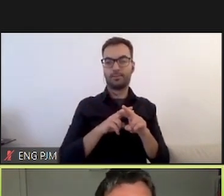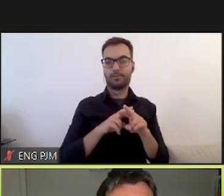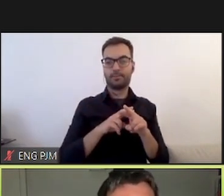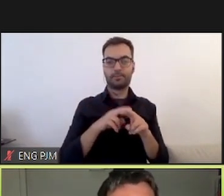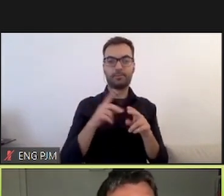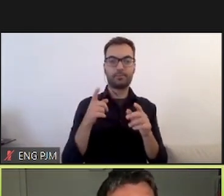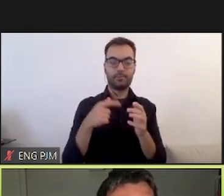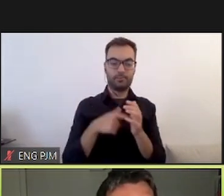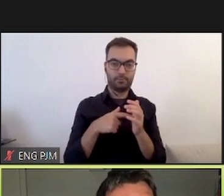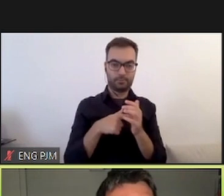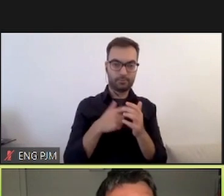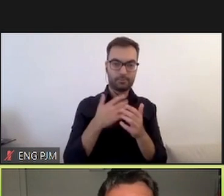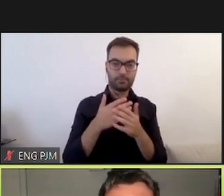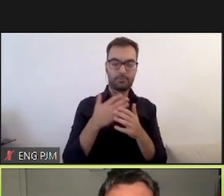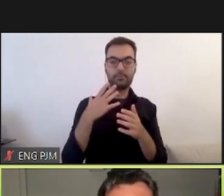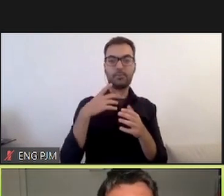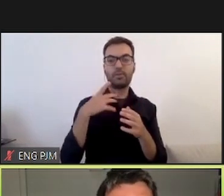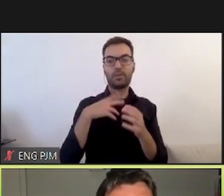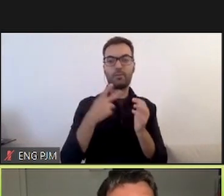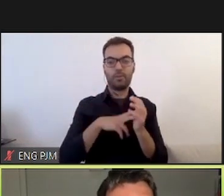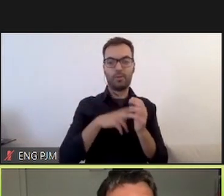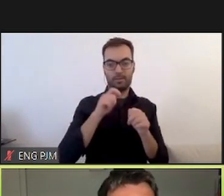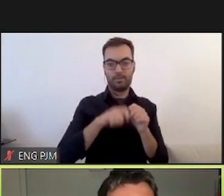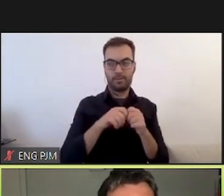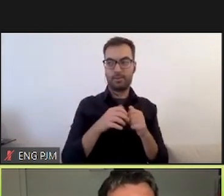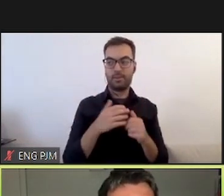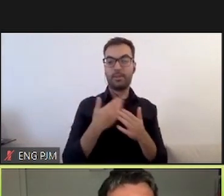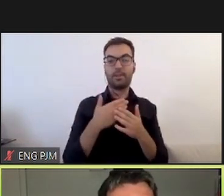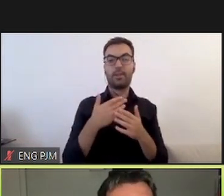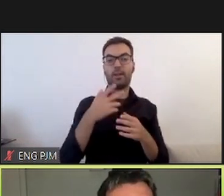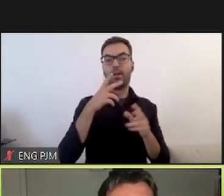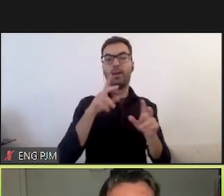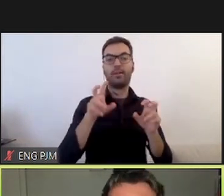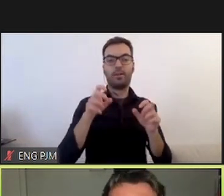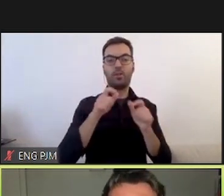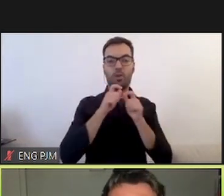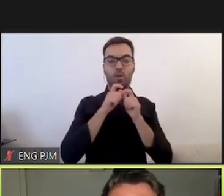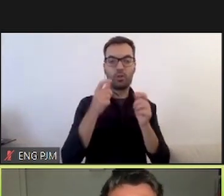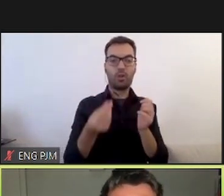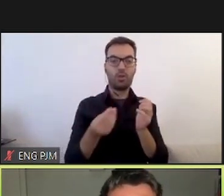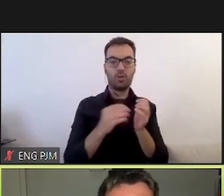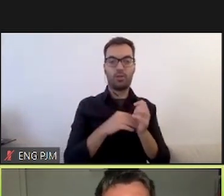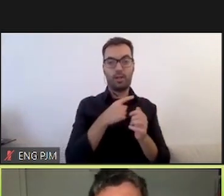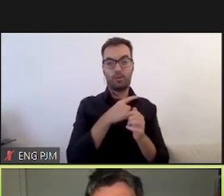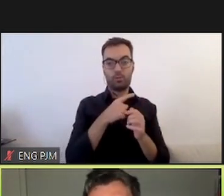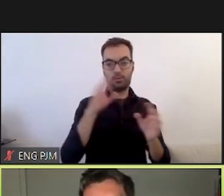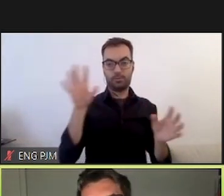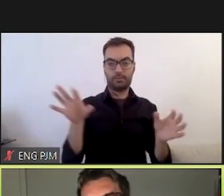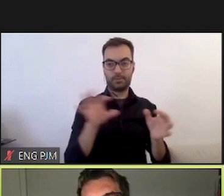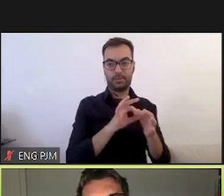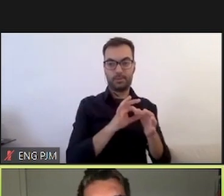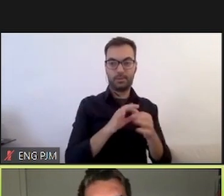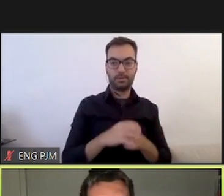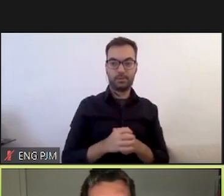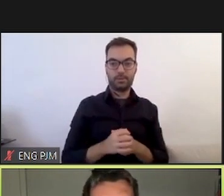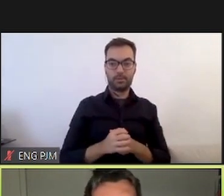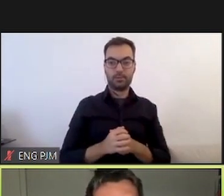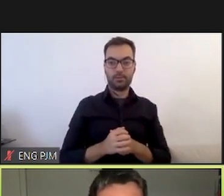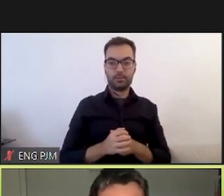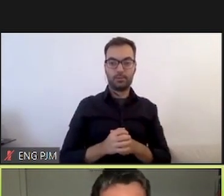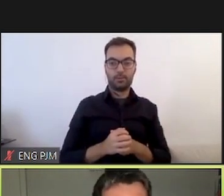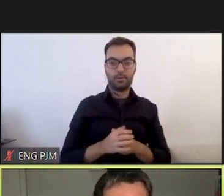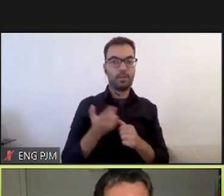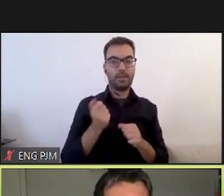checking. But also this is very interesting because it's showing the dodaj ogłoszenia, but it's listed here. So it's